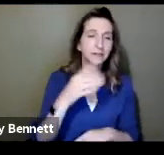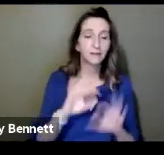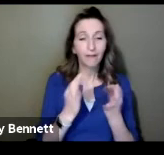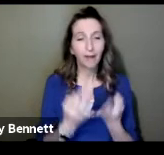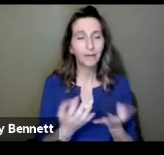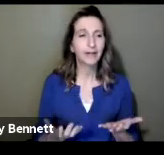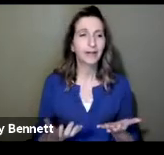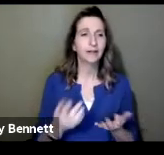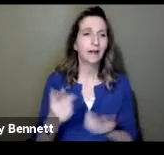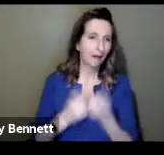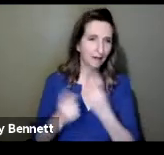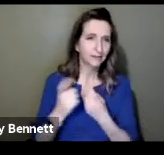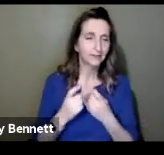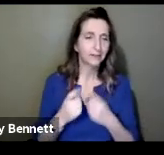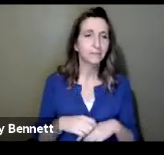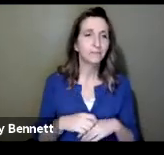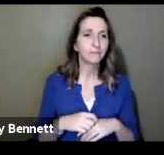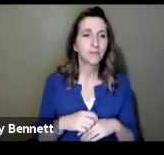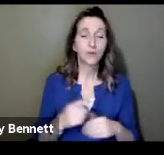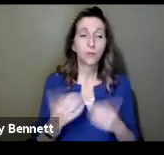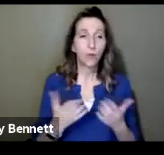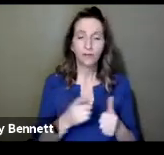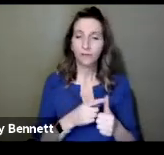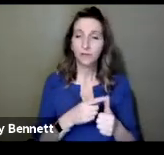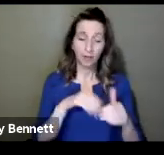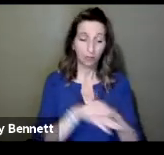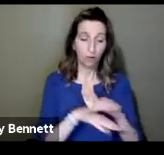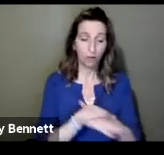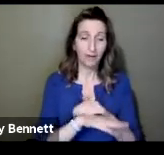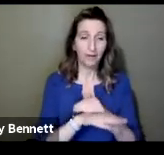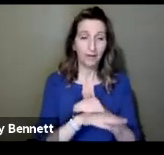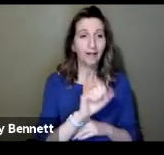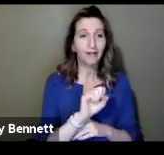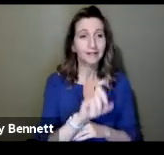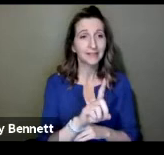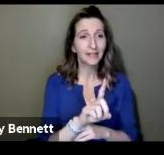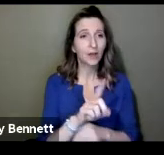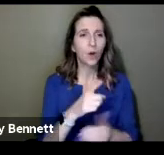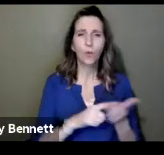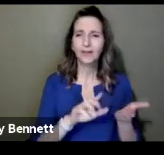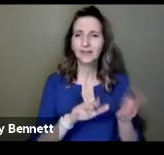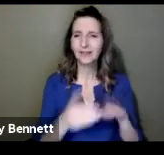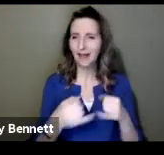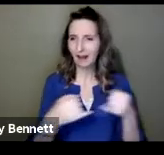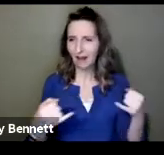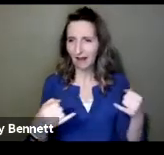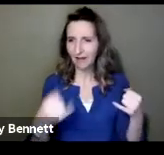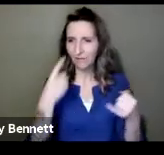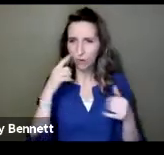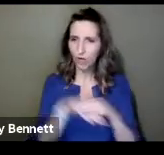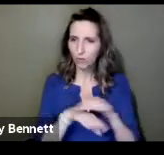ask. Enrollment at LSD is done. What is the deadline? I apologize. What is the deadline to enroll